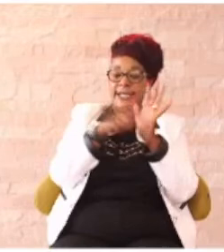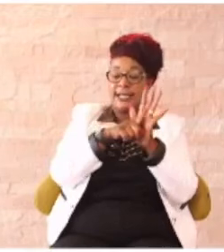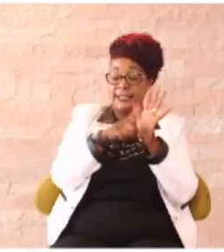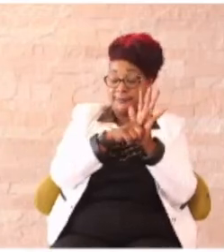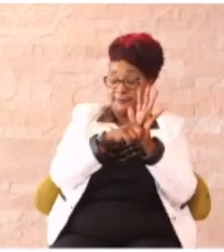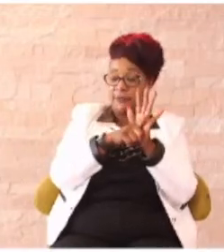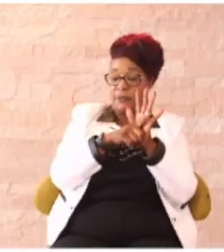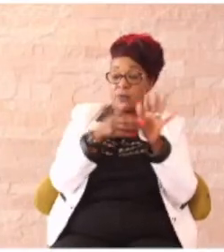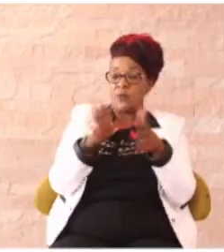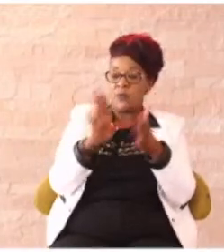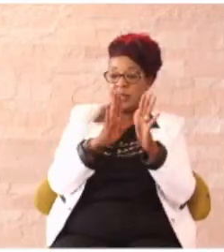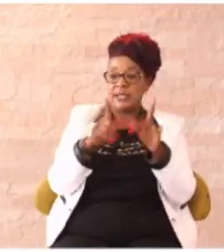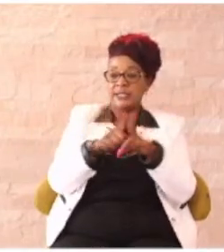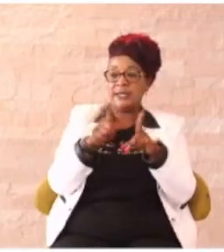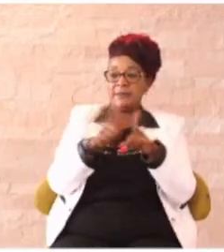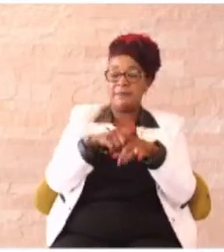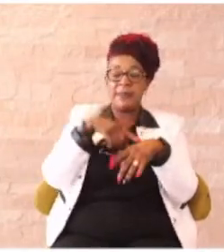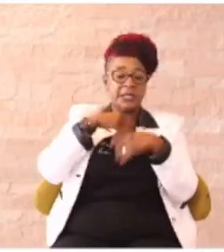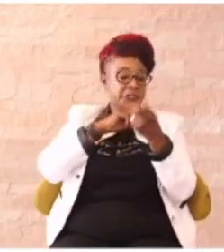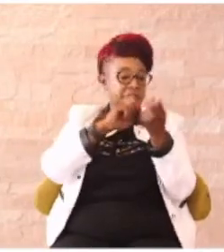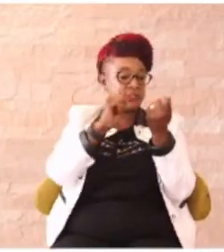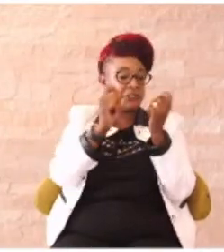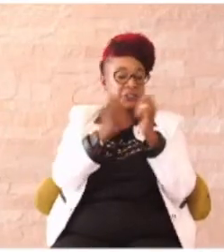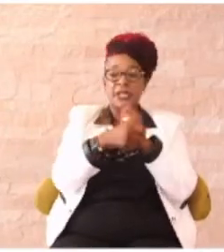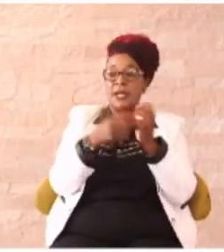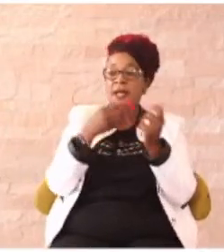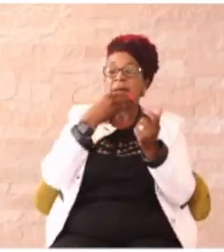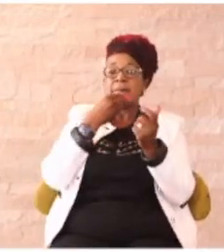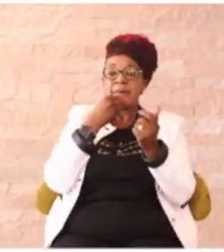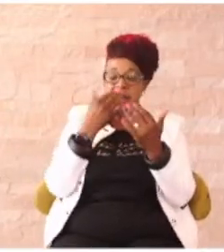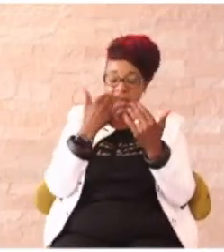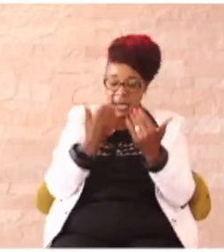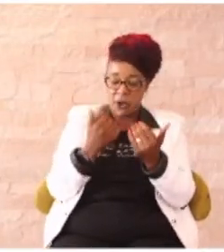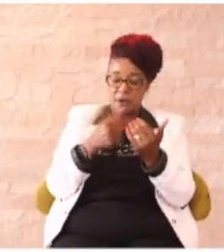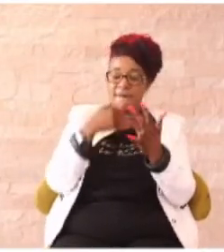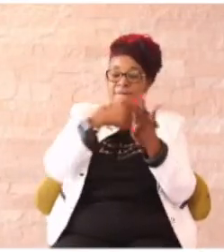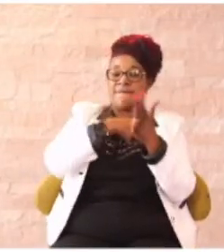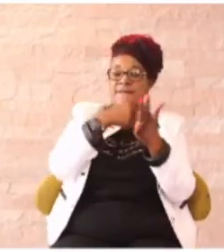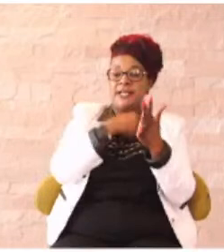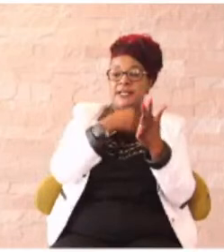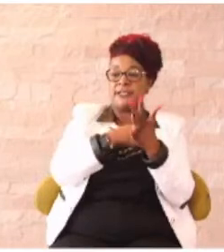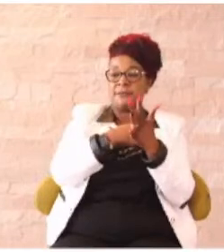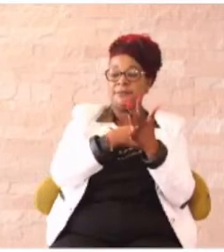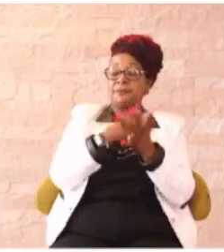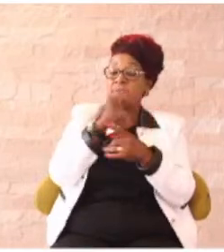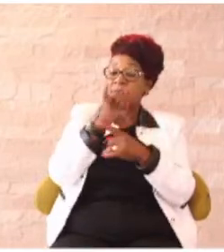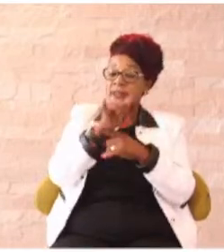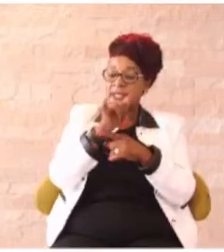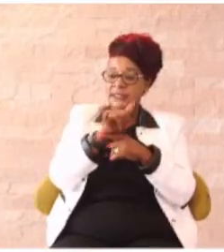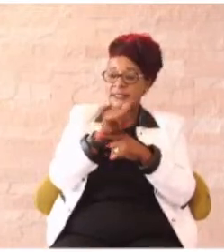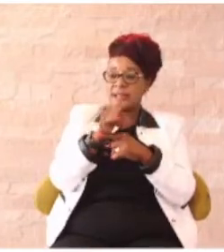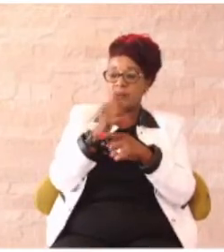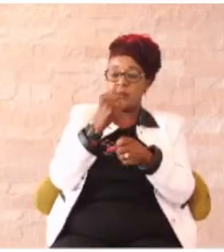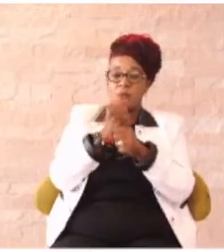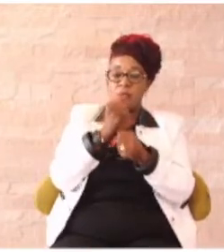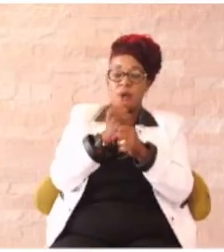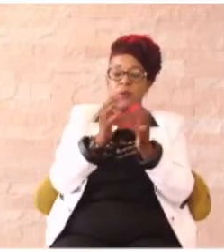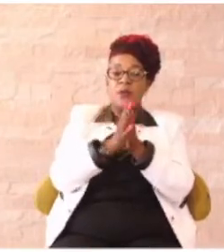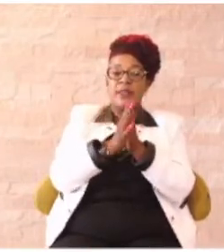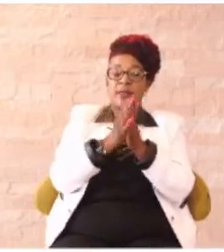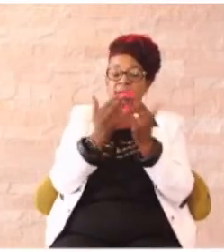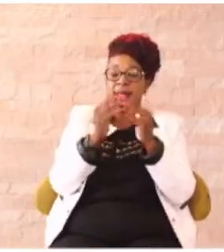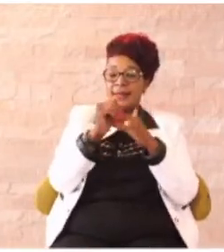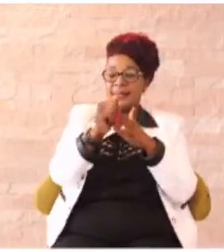stereotypes, and they are reshaping the narrative. So it's men now on the front. These champions that we work with are now leading